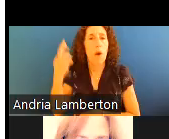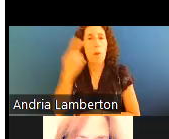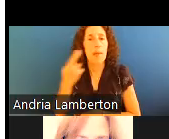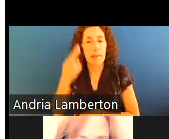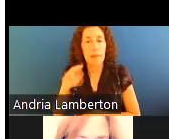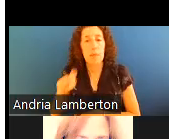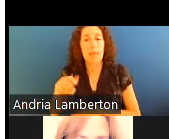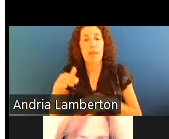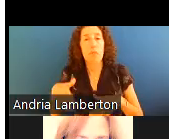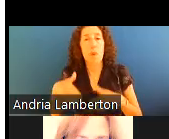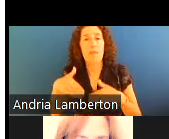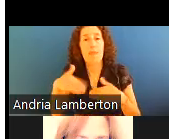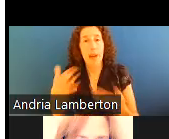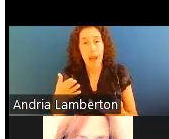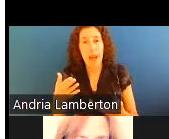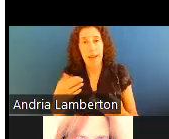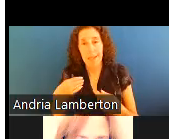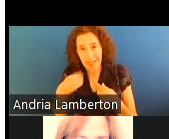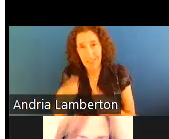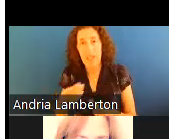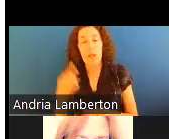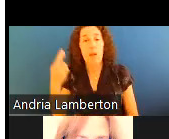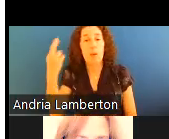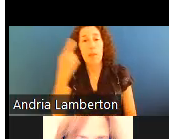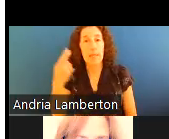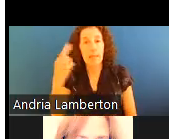video platform, or in person.